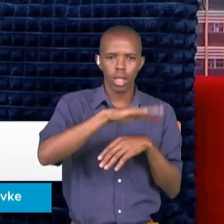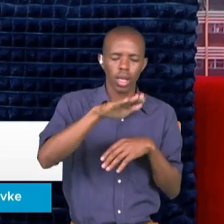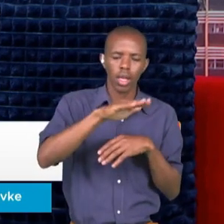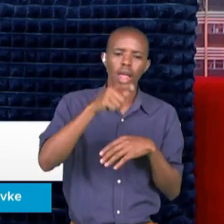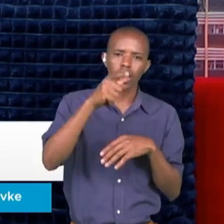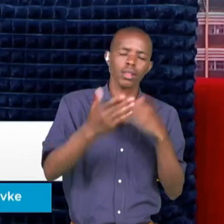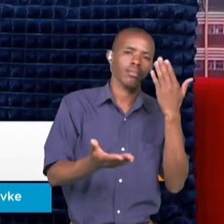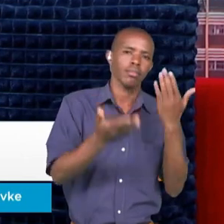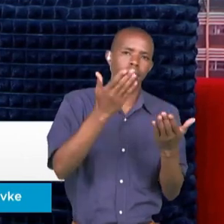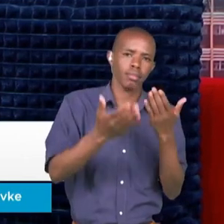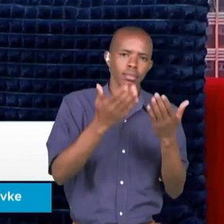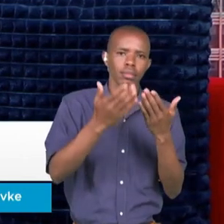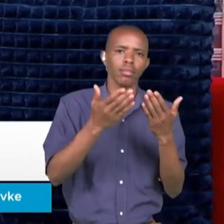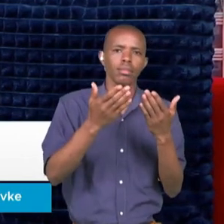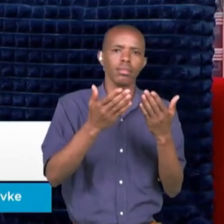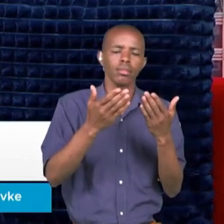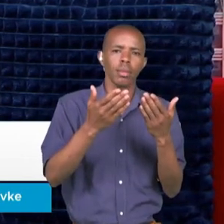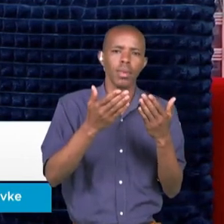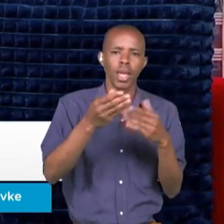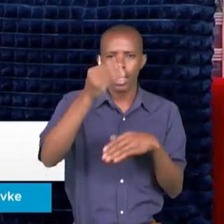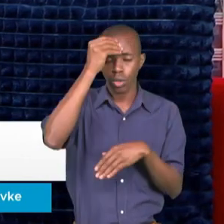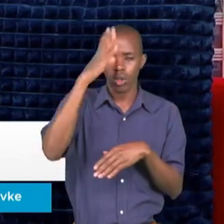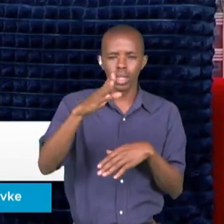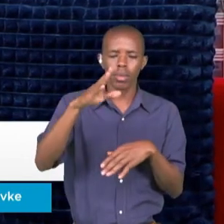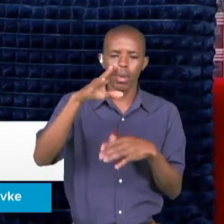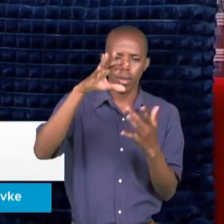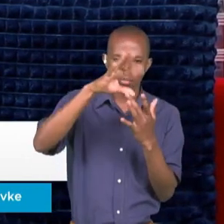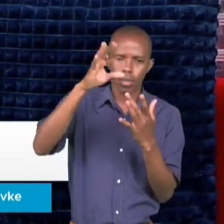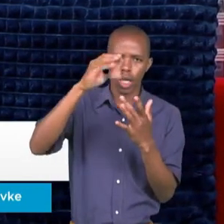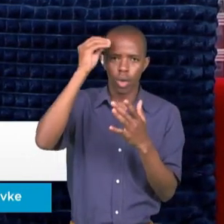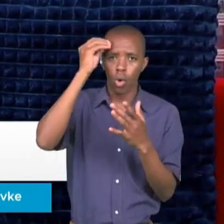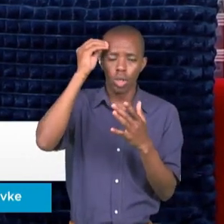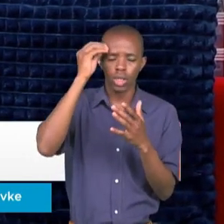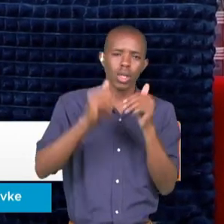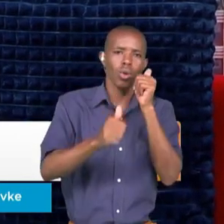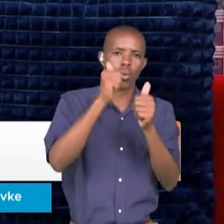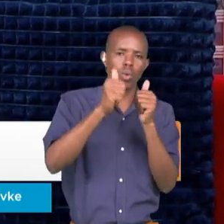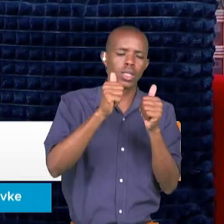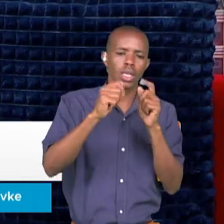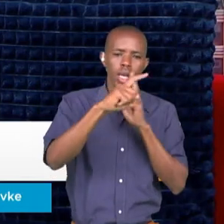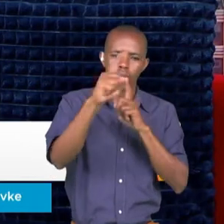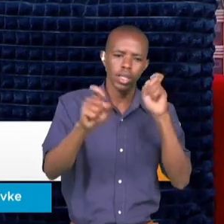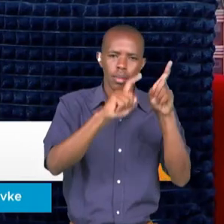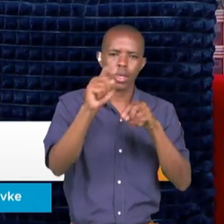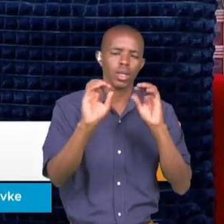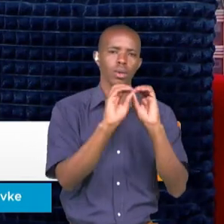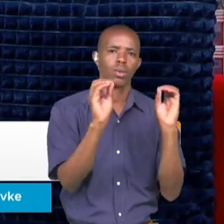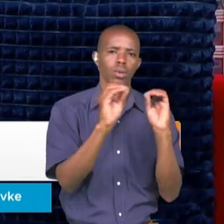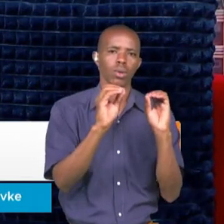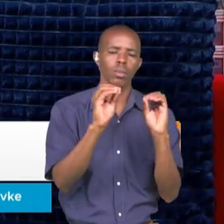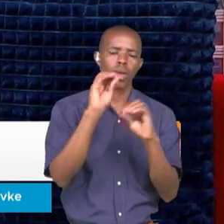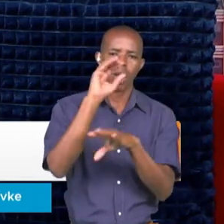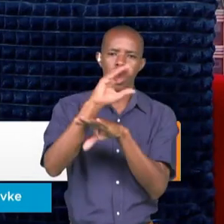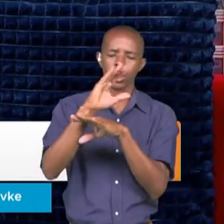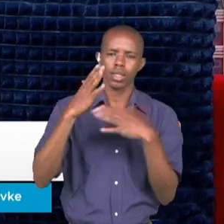end up, the learners may end up taking up courses which they'll never maybe be examined for. So I'll urge